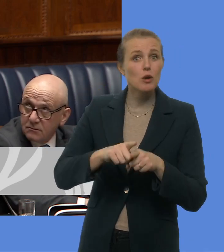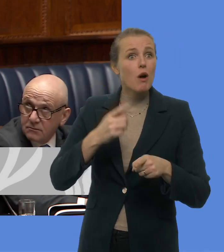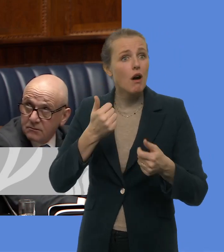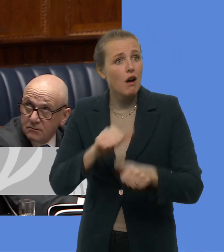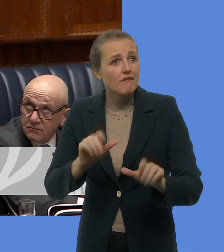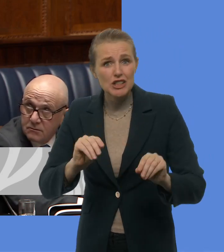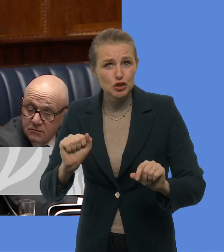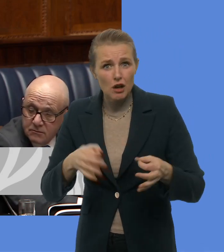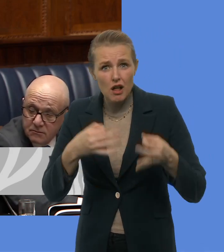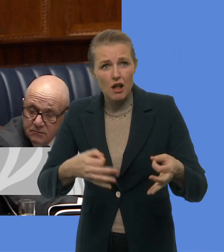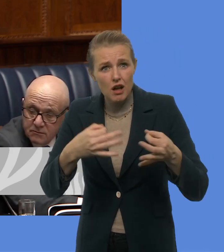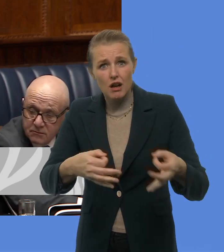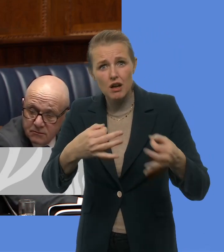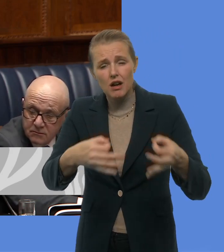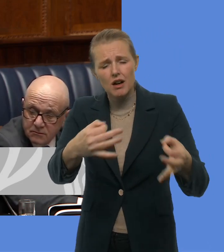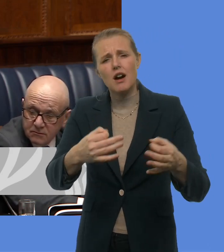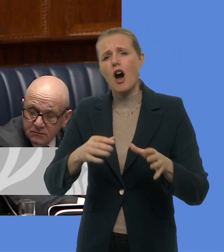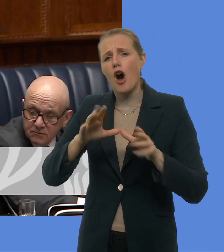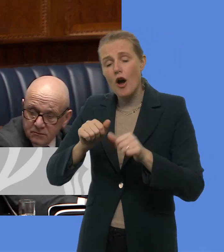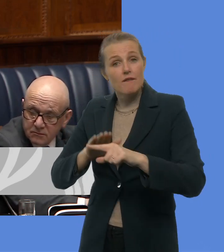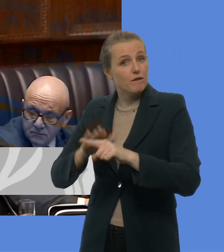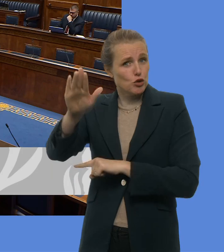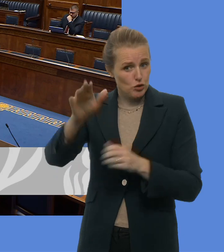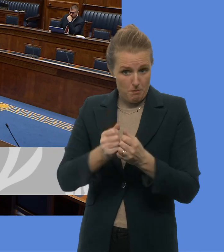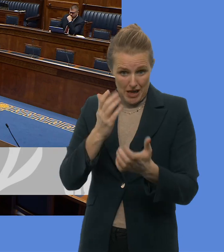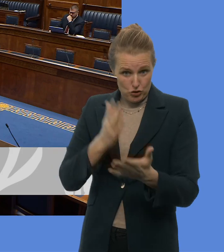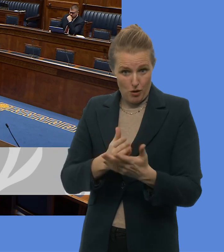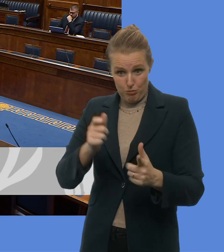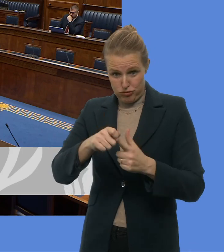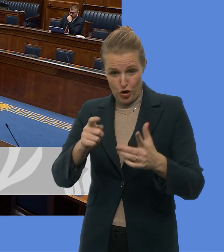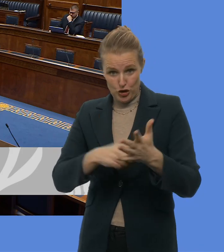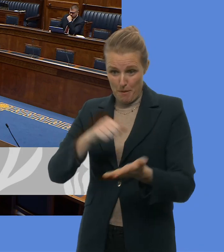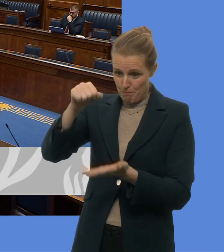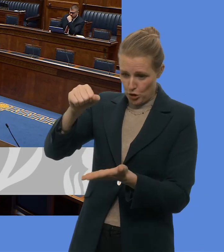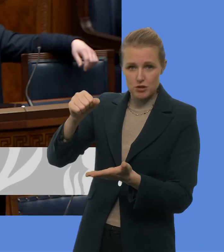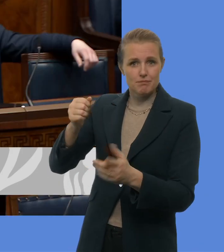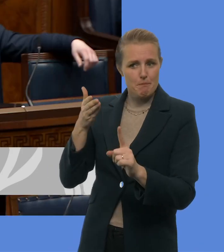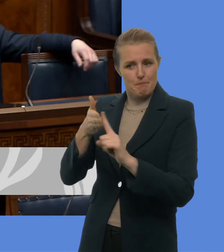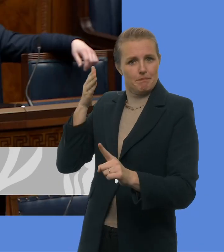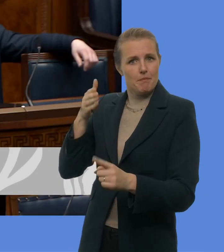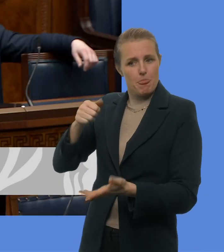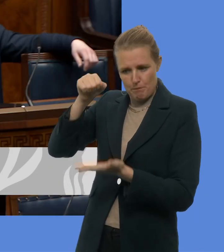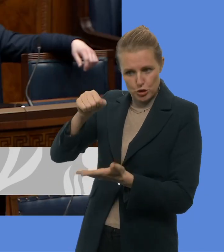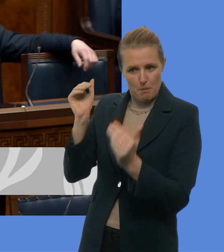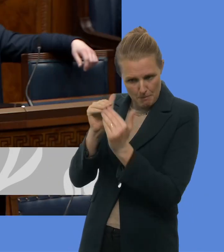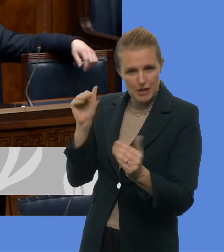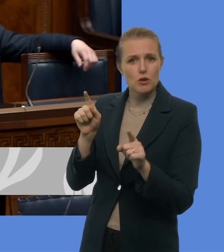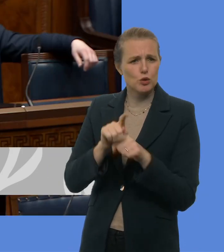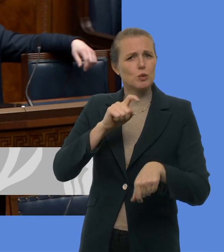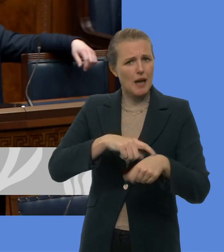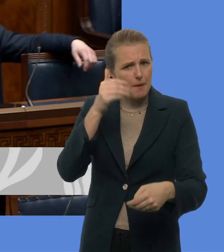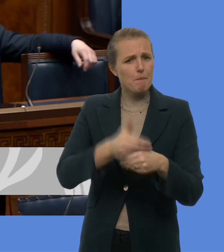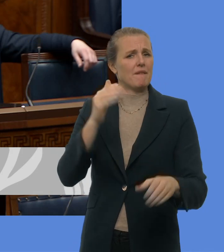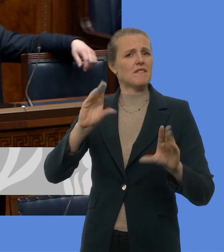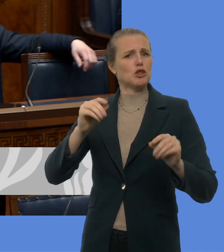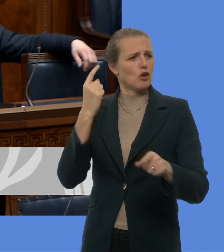that future projects are delivered on budget and on time? I thank the member for his question, and I agree with the sentiment of